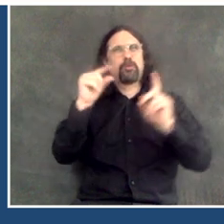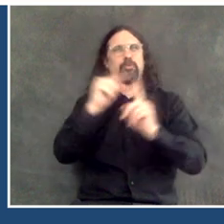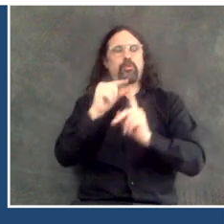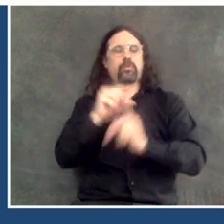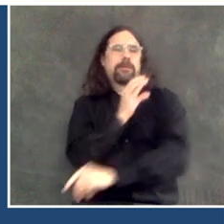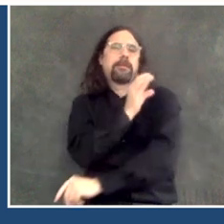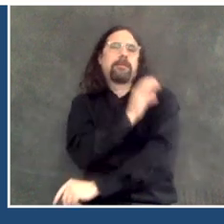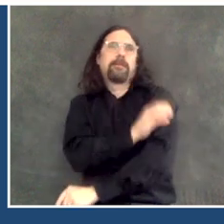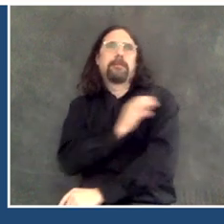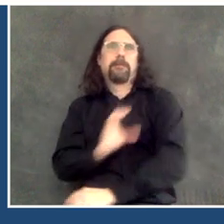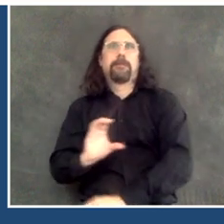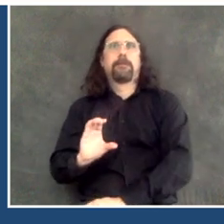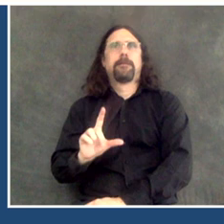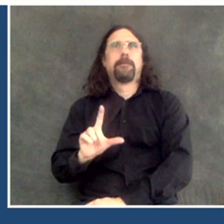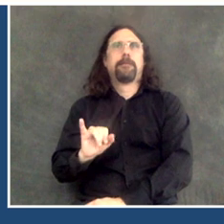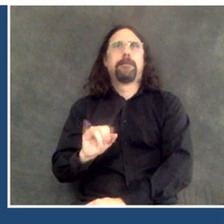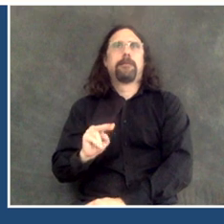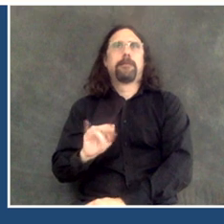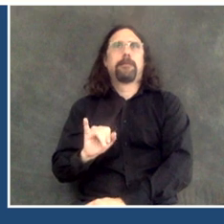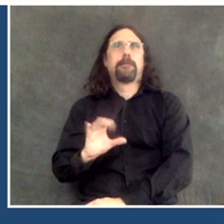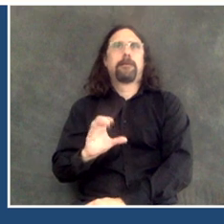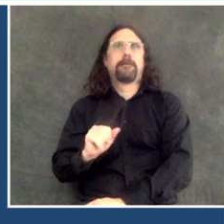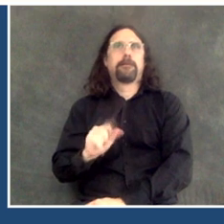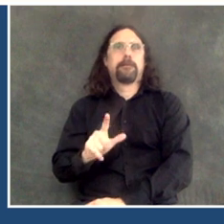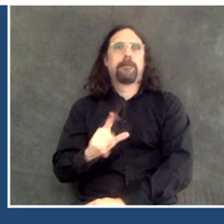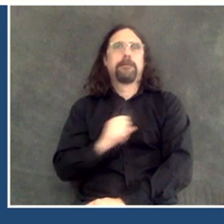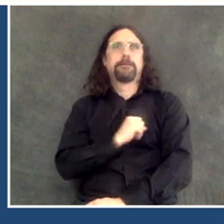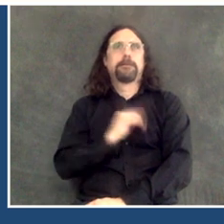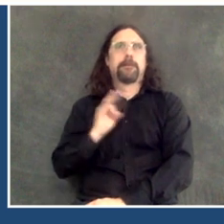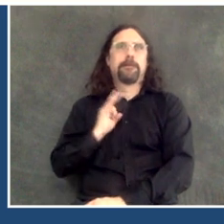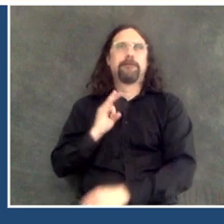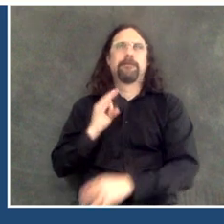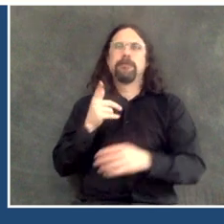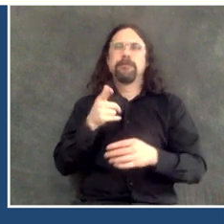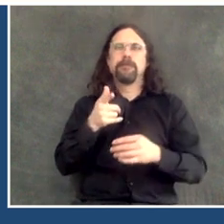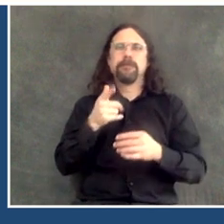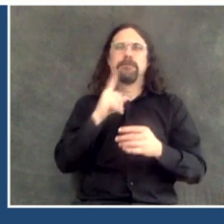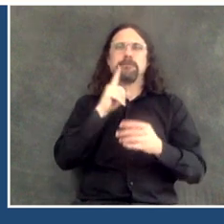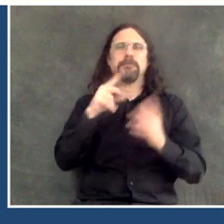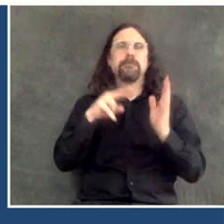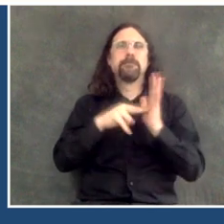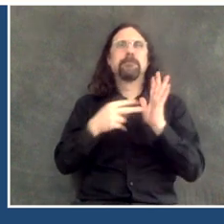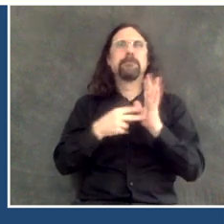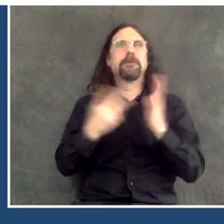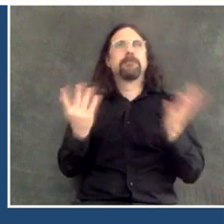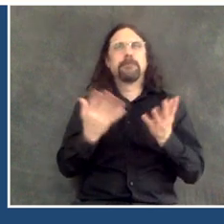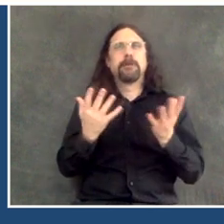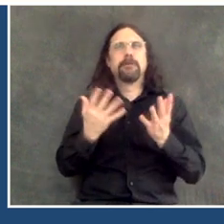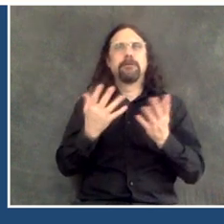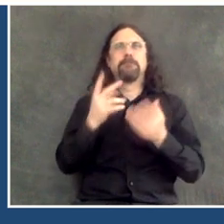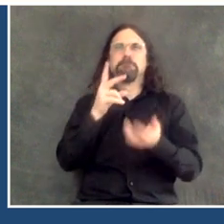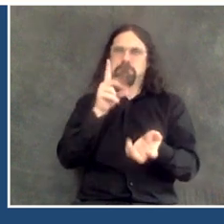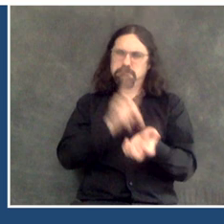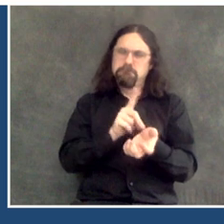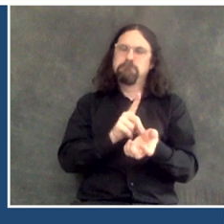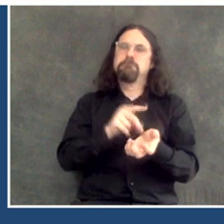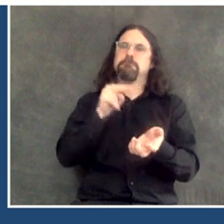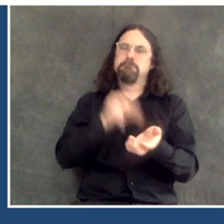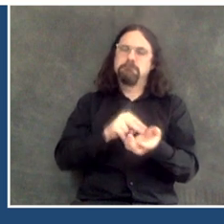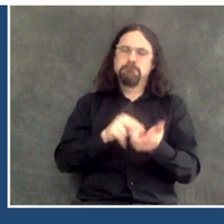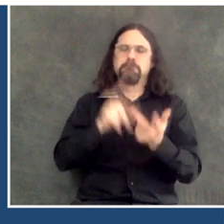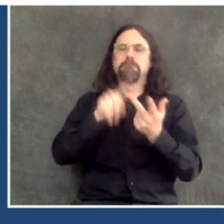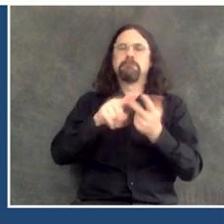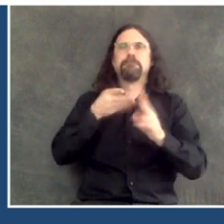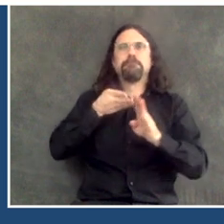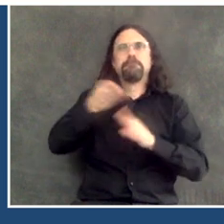pharmacists, dietitians, for the purpose of dealing with COVID. That's the core group of professions we're talking about.